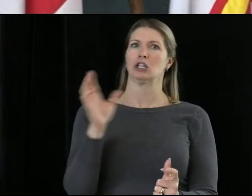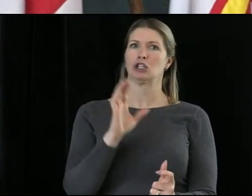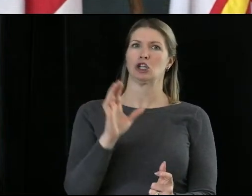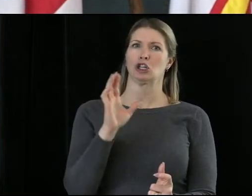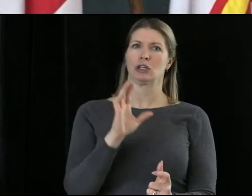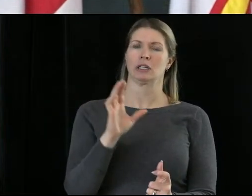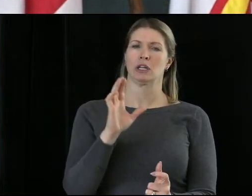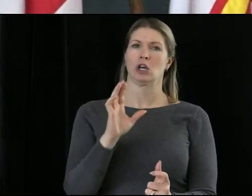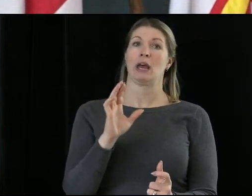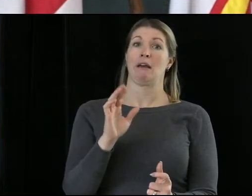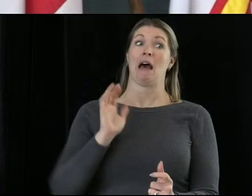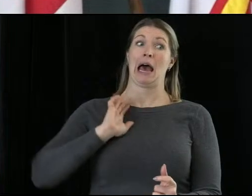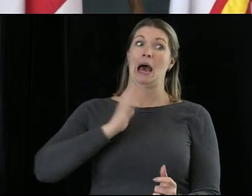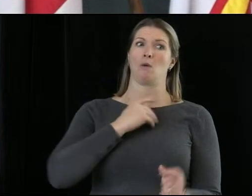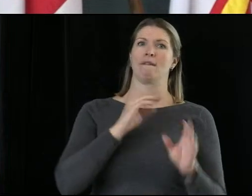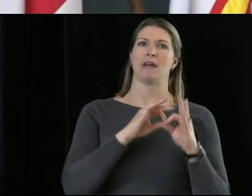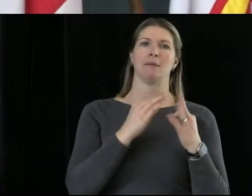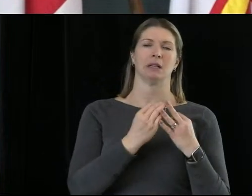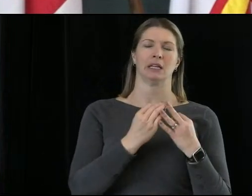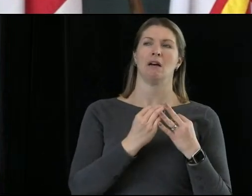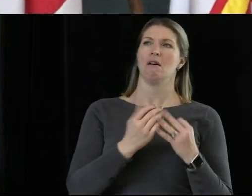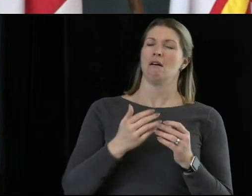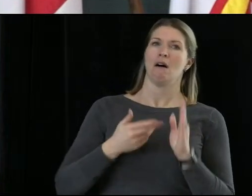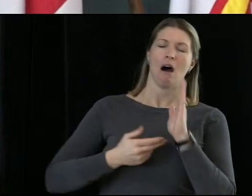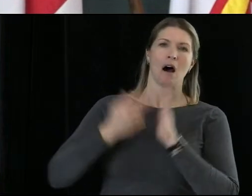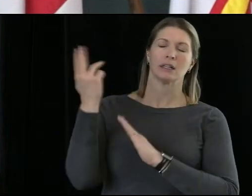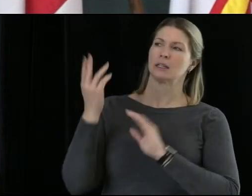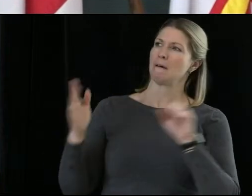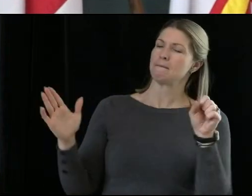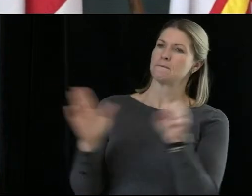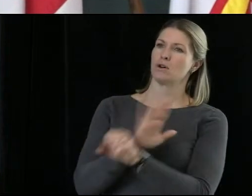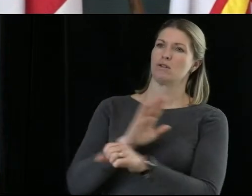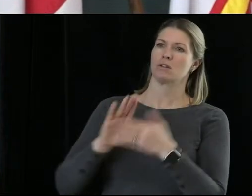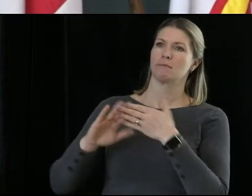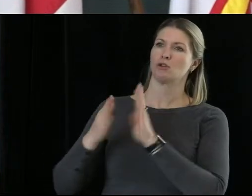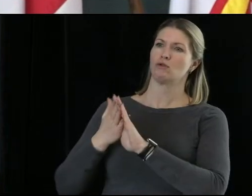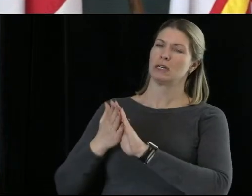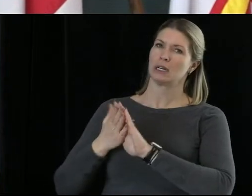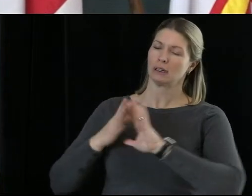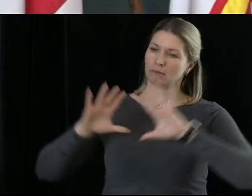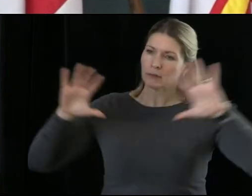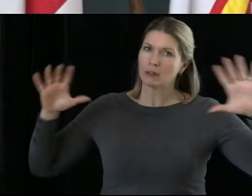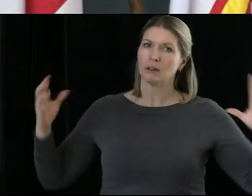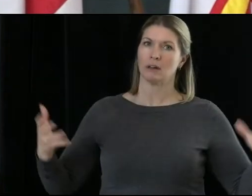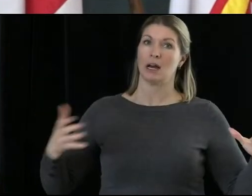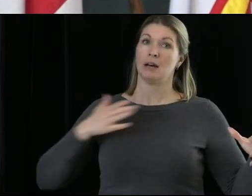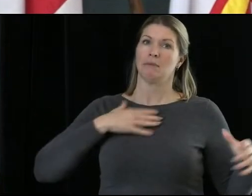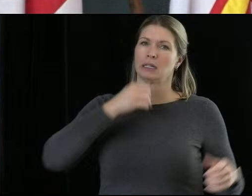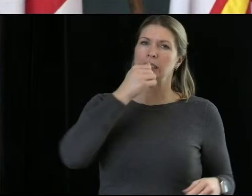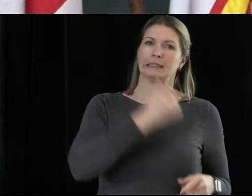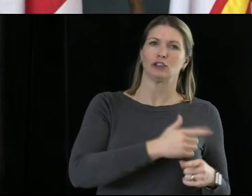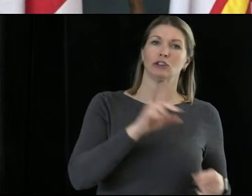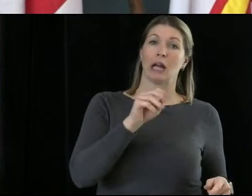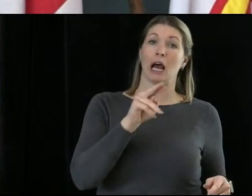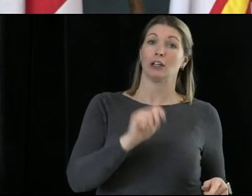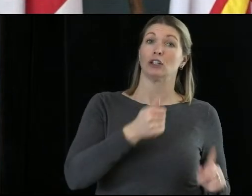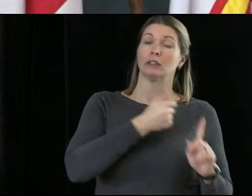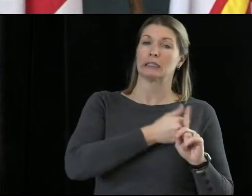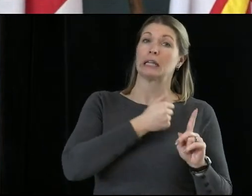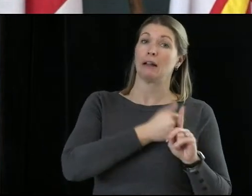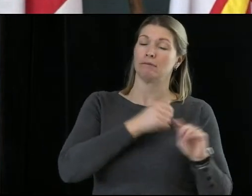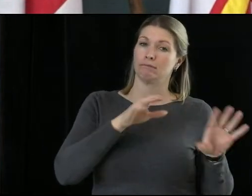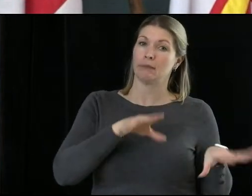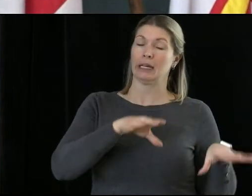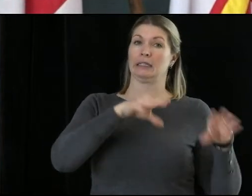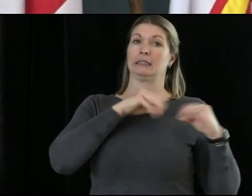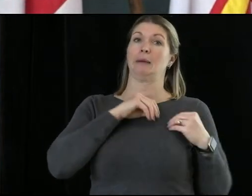was a monumental effort. My sister Donna took on the role of organizing a lot of that, her and her